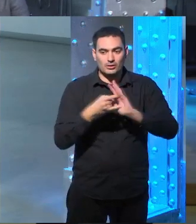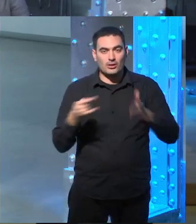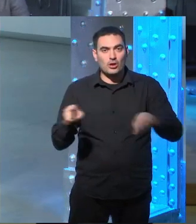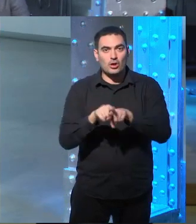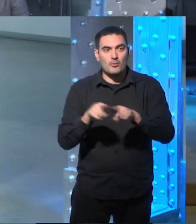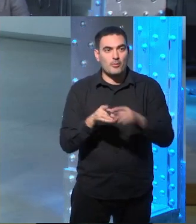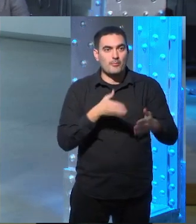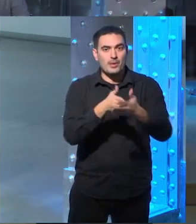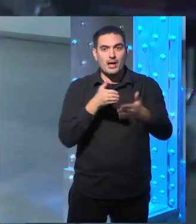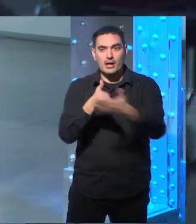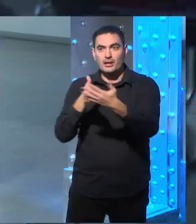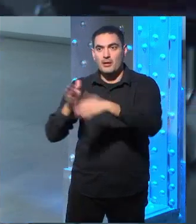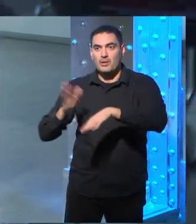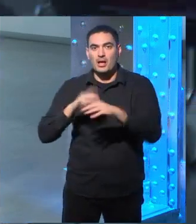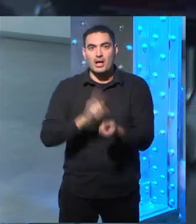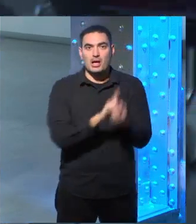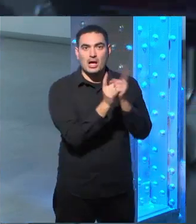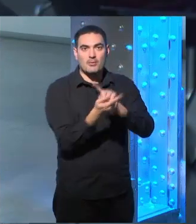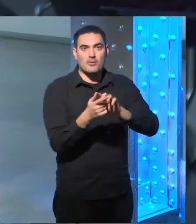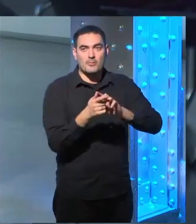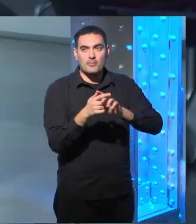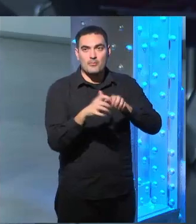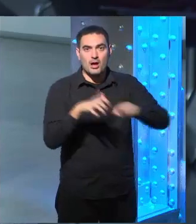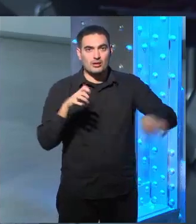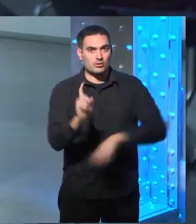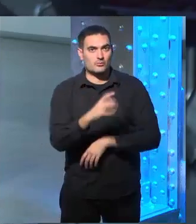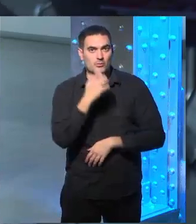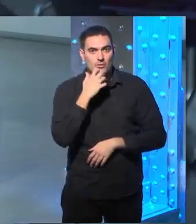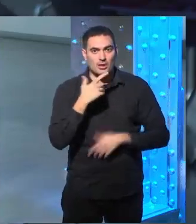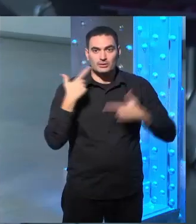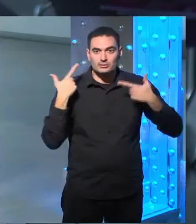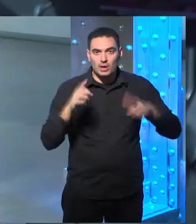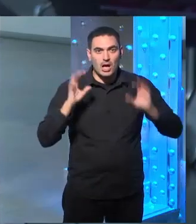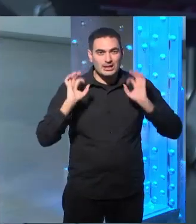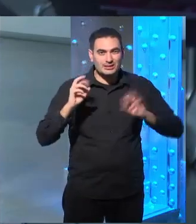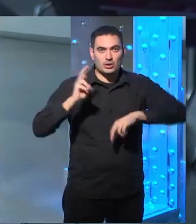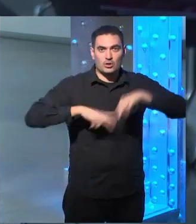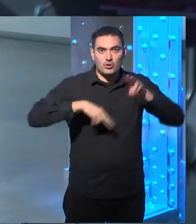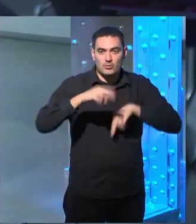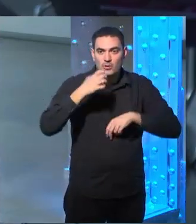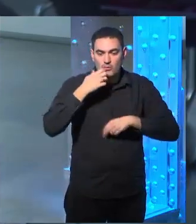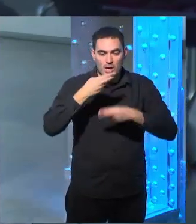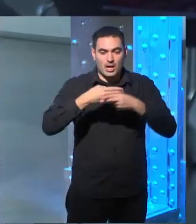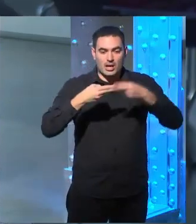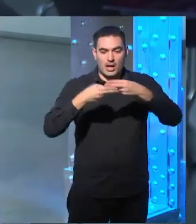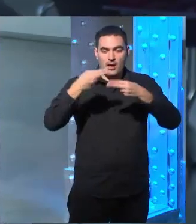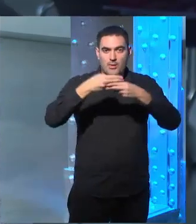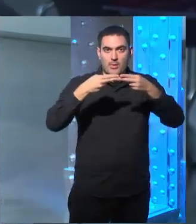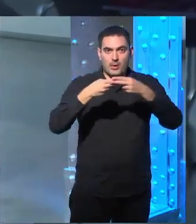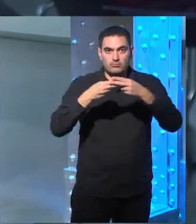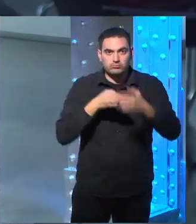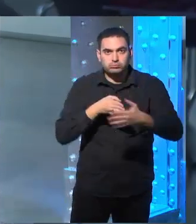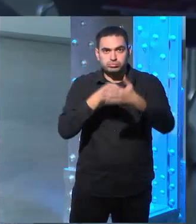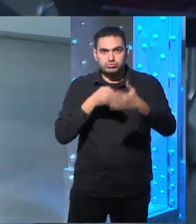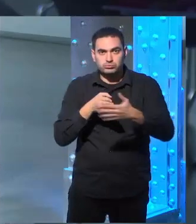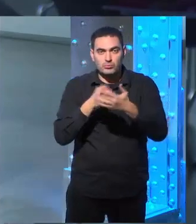technological. Technology is never the barrier for change. I think I'm talking about construction, where we still